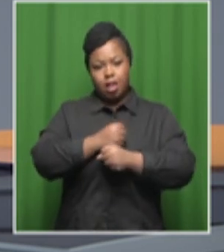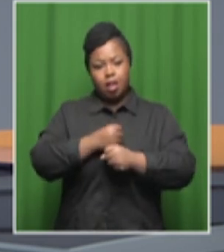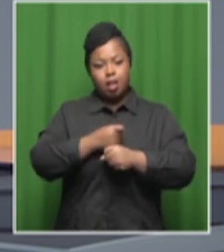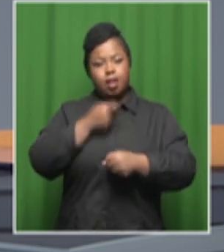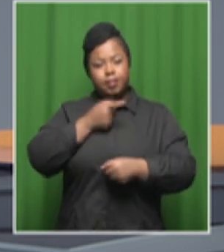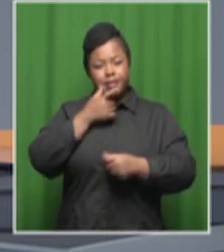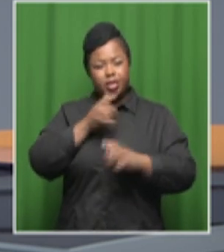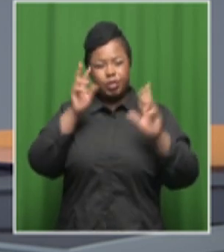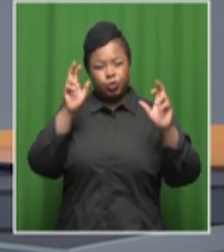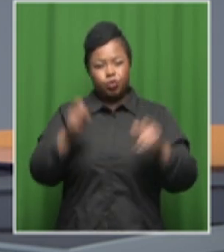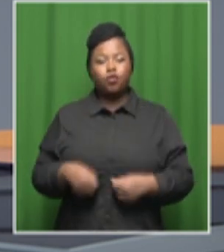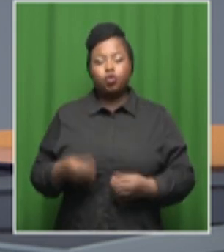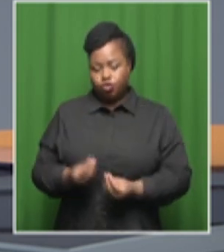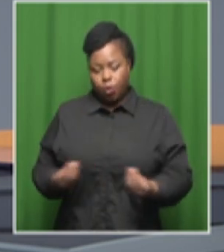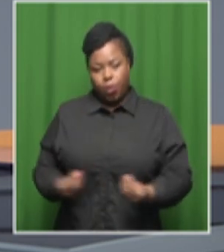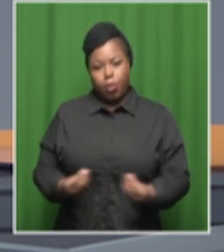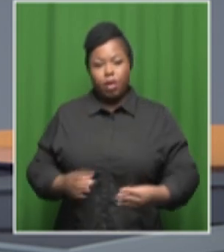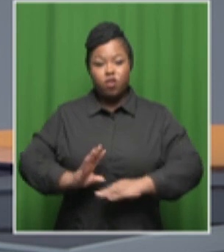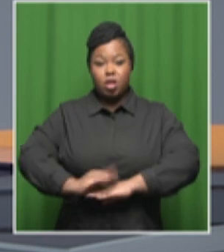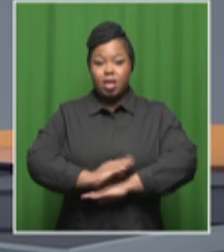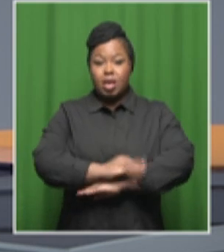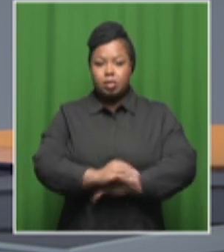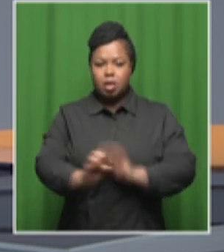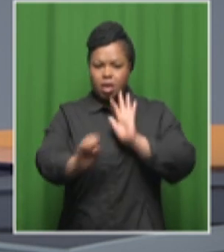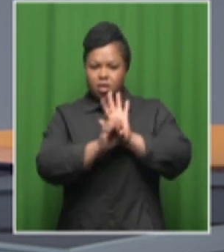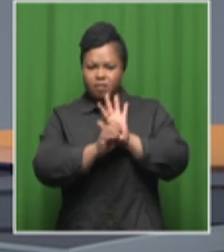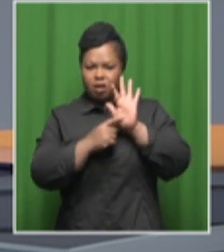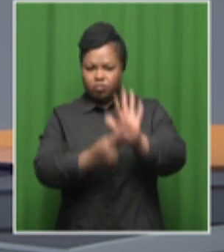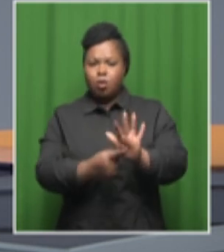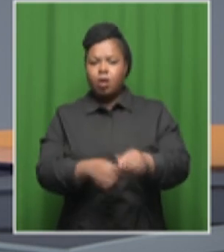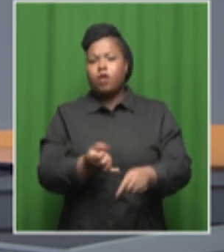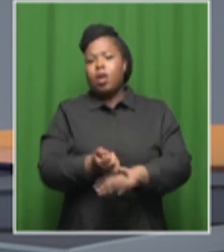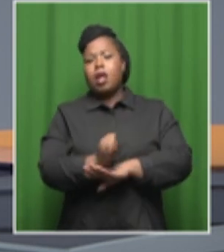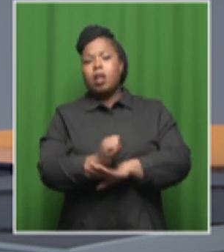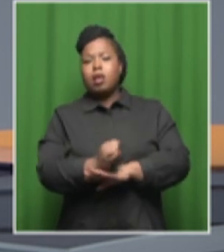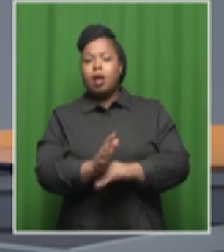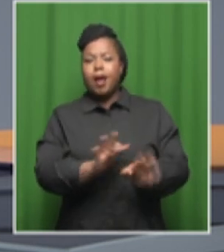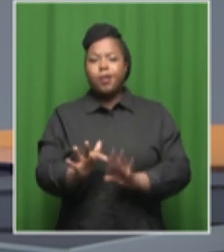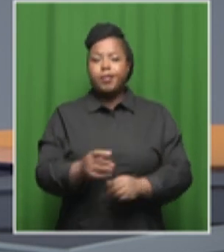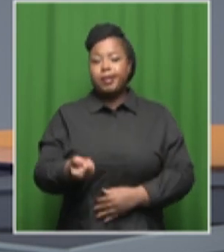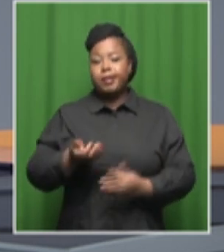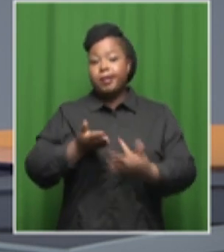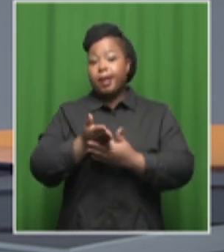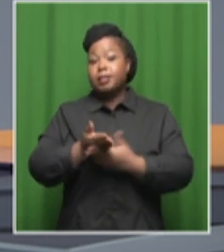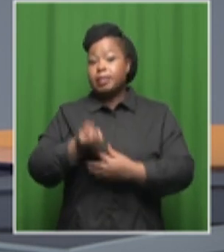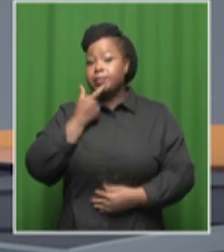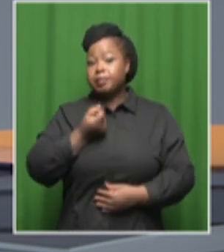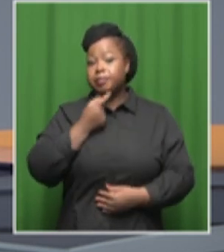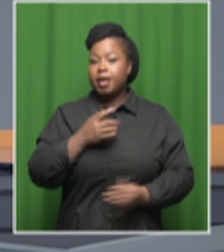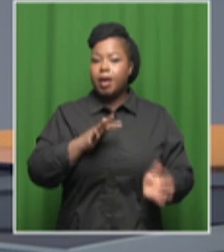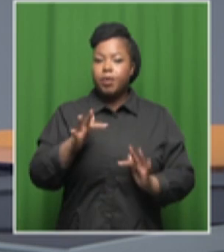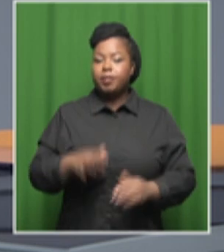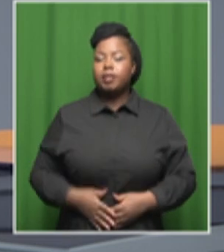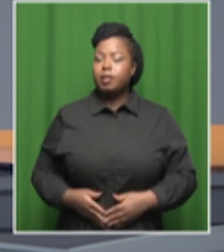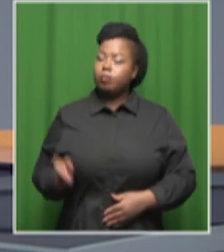take a closer look at childhood cancers, from the early warning signs, access to treatment and management. Lisa Wilson is at the